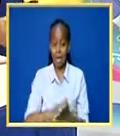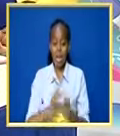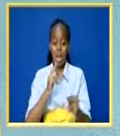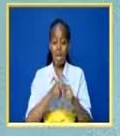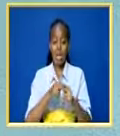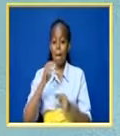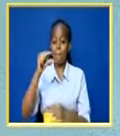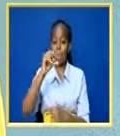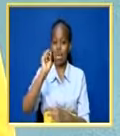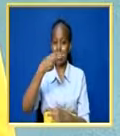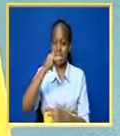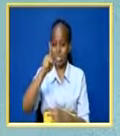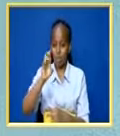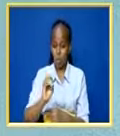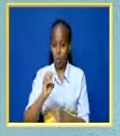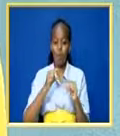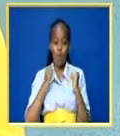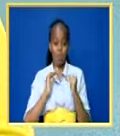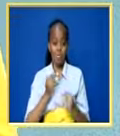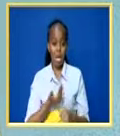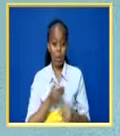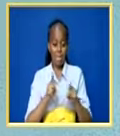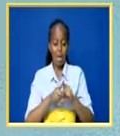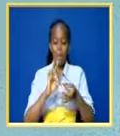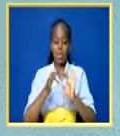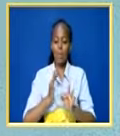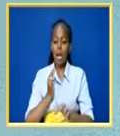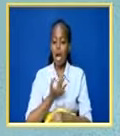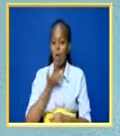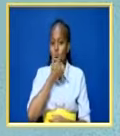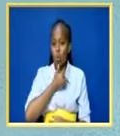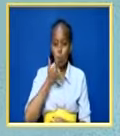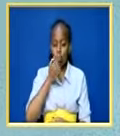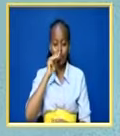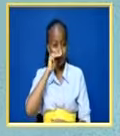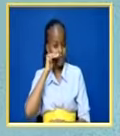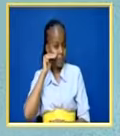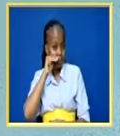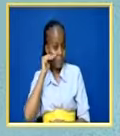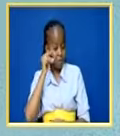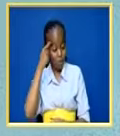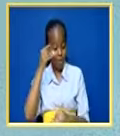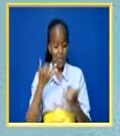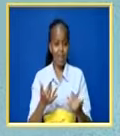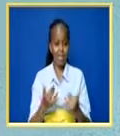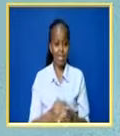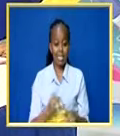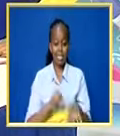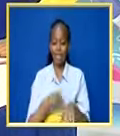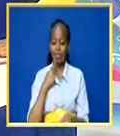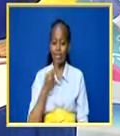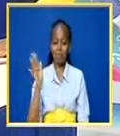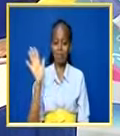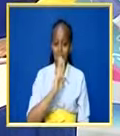name is Wanjiko Karaoke, but you can call me Shiko. Our sign language interpreter's name is Maureen Juguna for now. It's